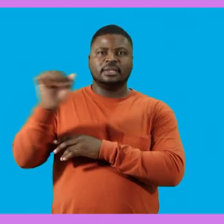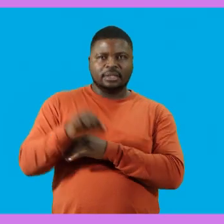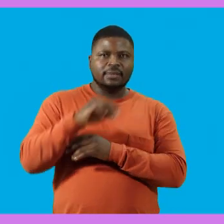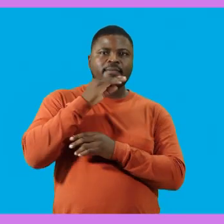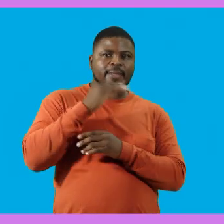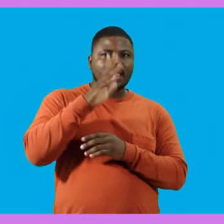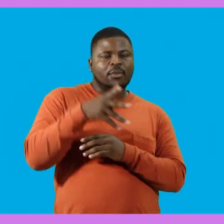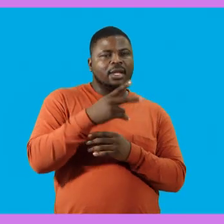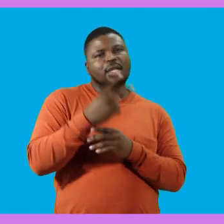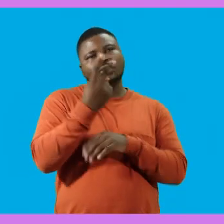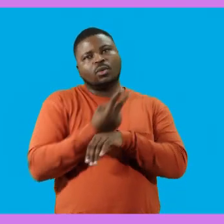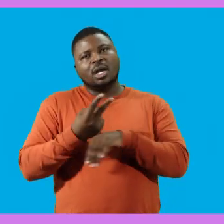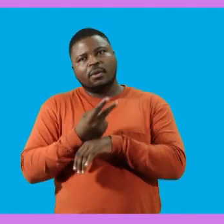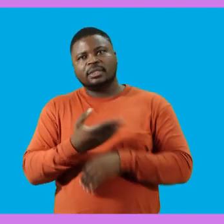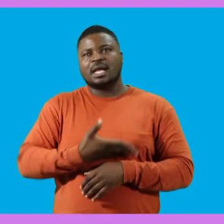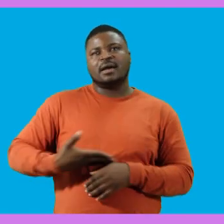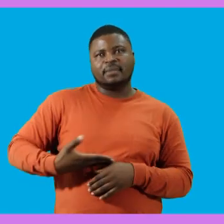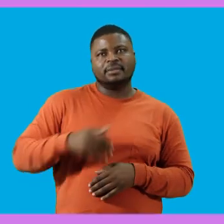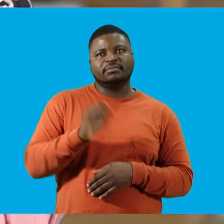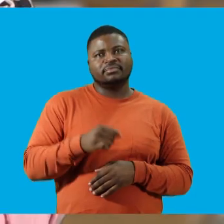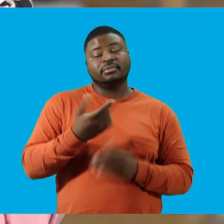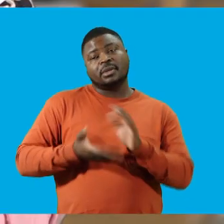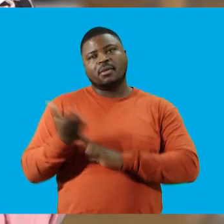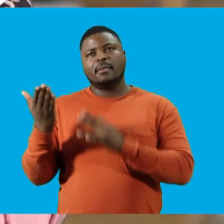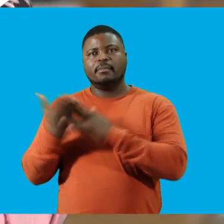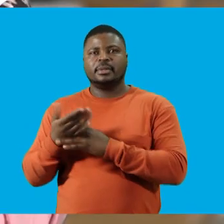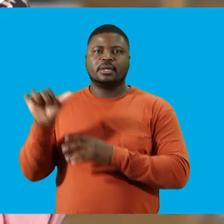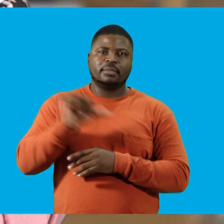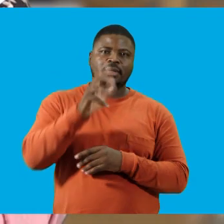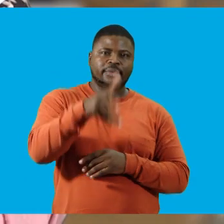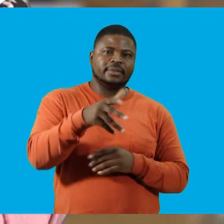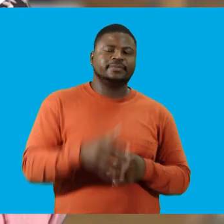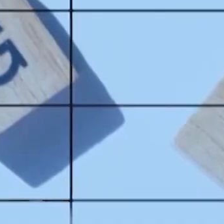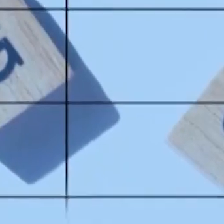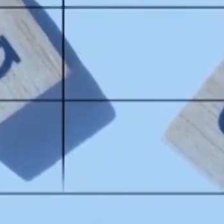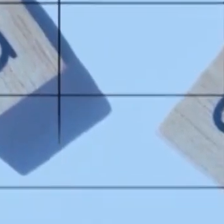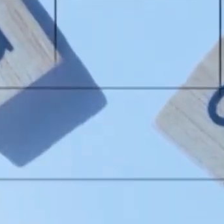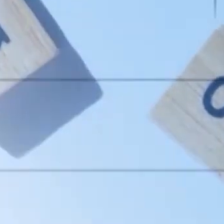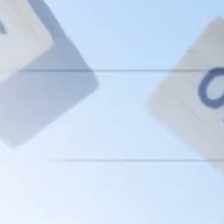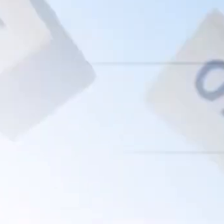2.5 hours. Let's quickly go for a break. See you soon.